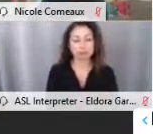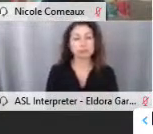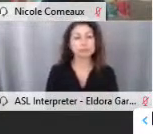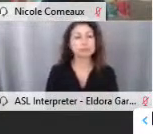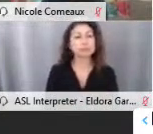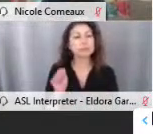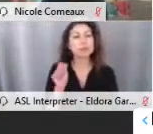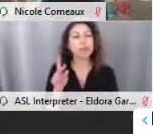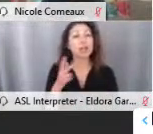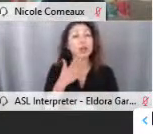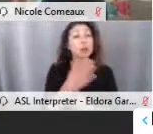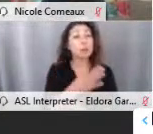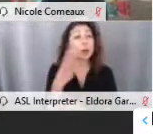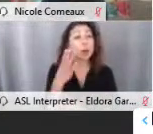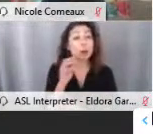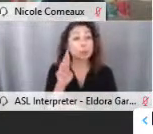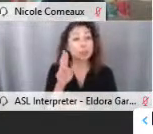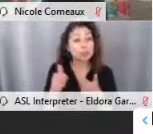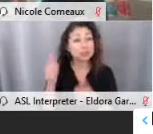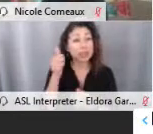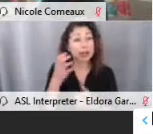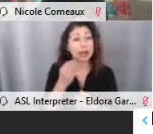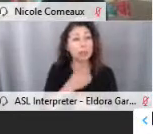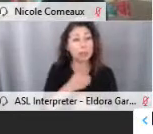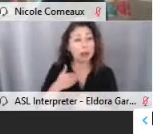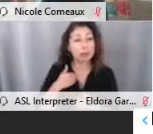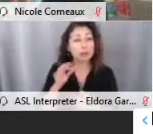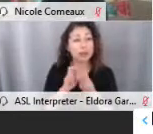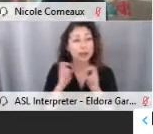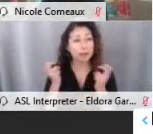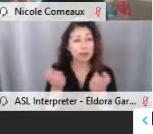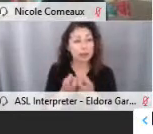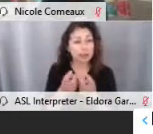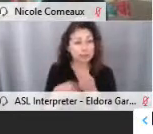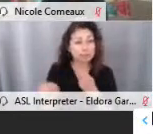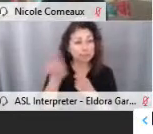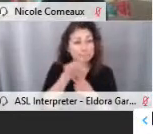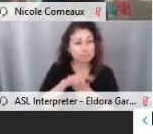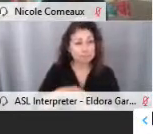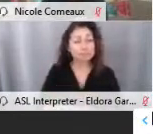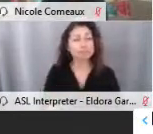Okay. Good morning, Mr. Chair and members of the committee.